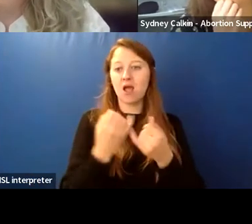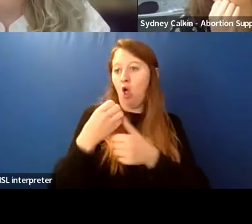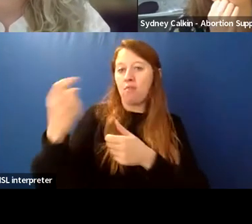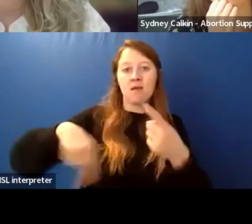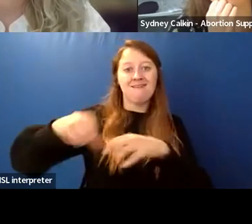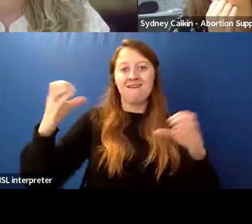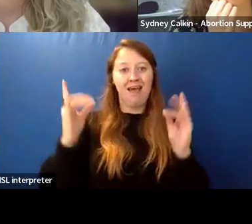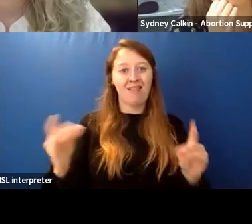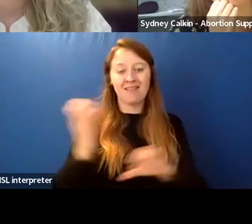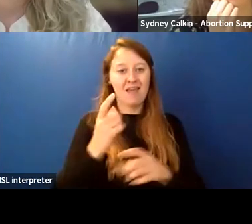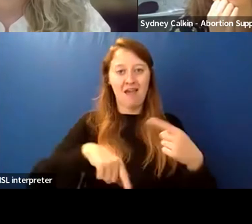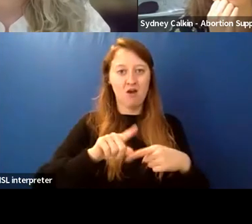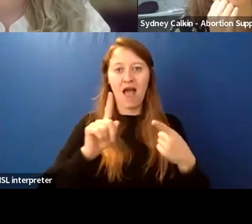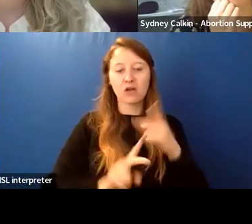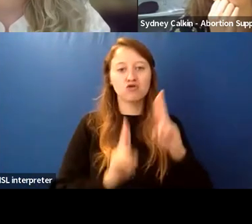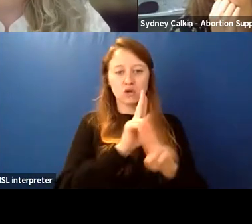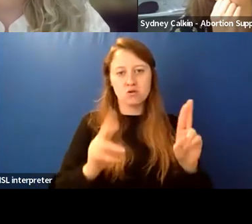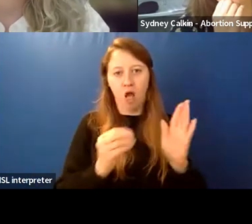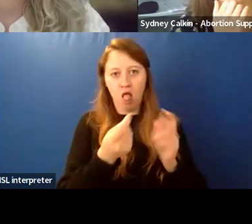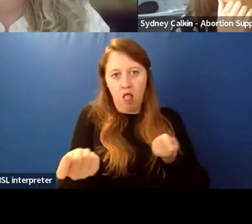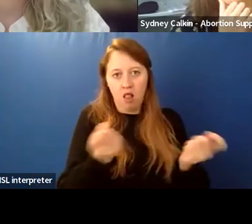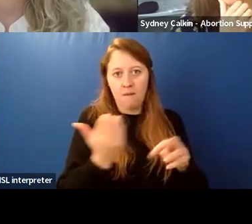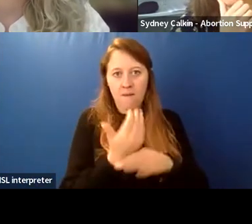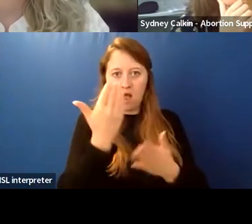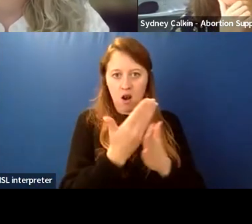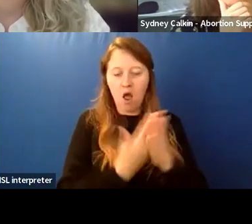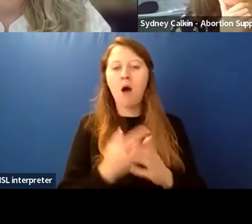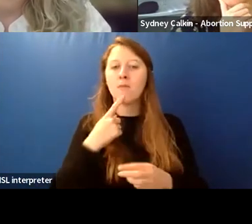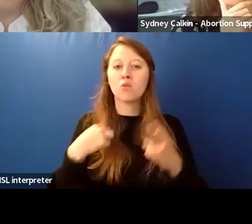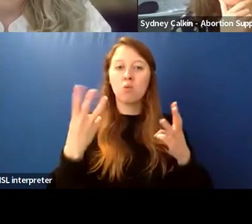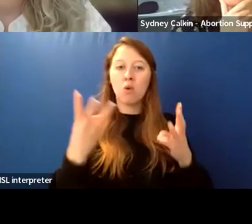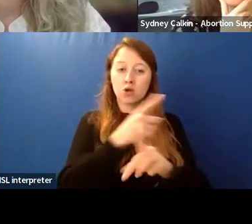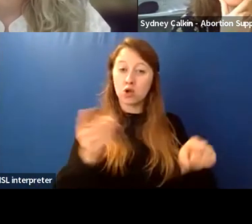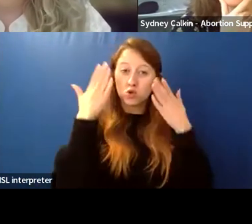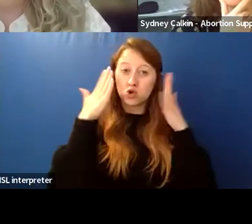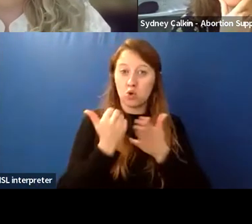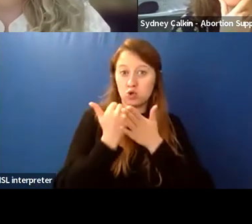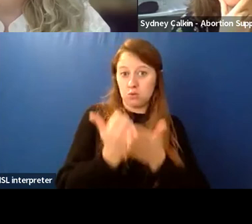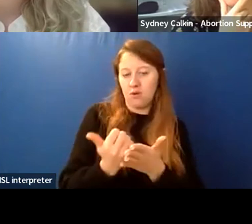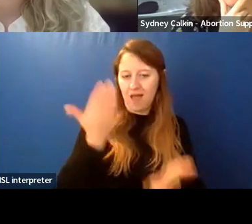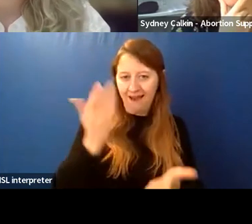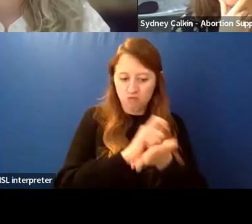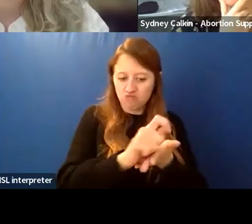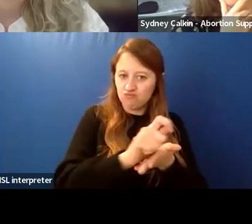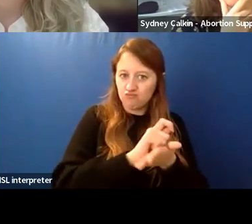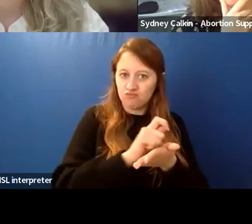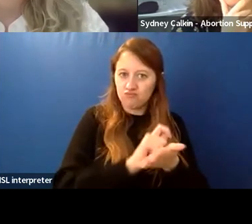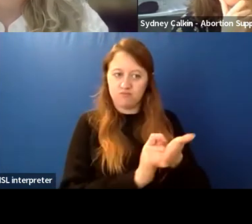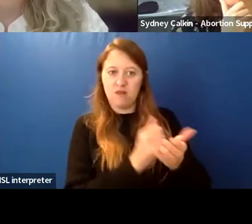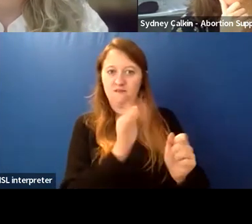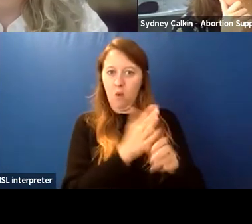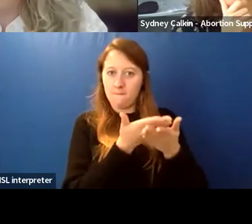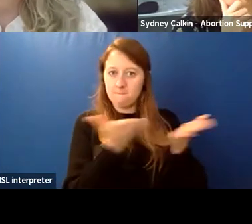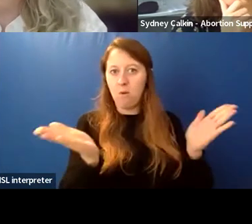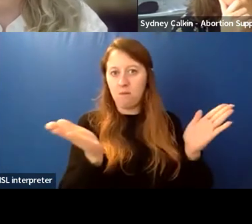and this is the time for us to show that support by submitting to the public consultation. We know that it can be quite challenging to navigate how to do